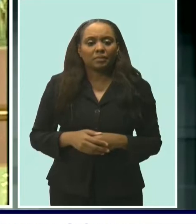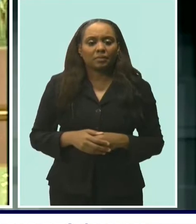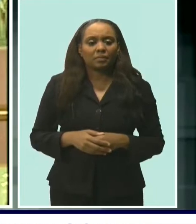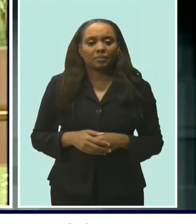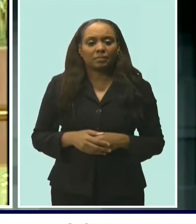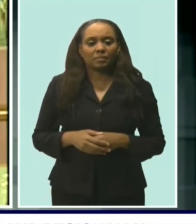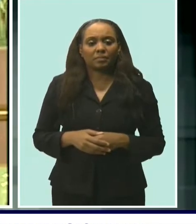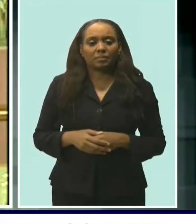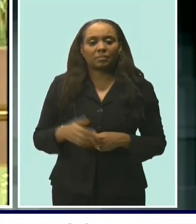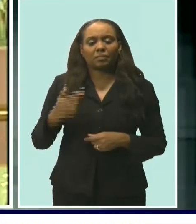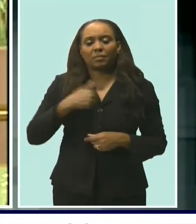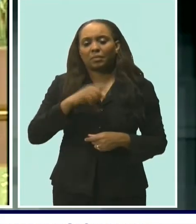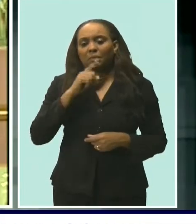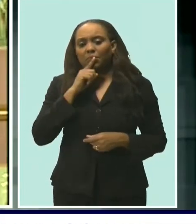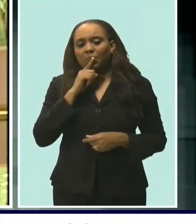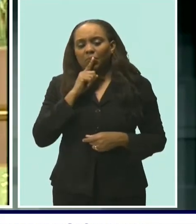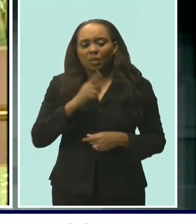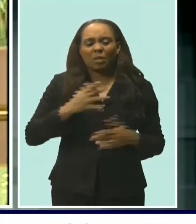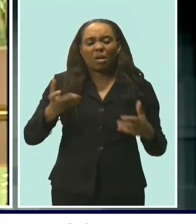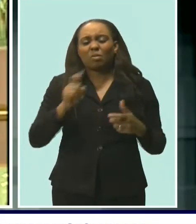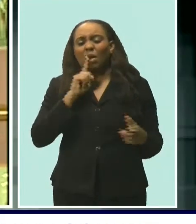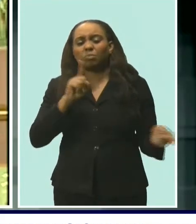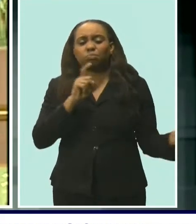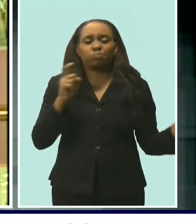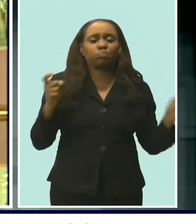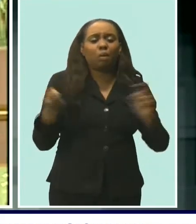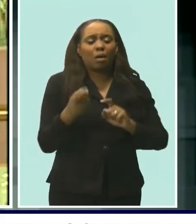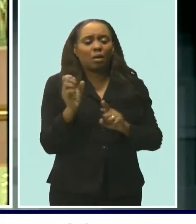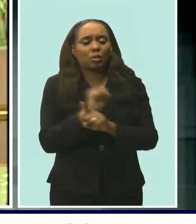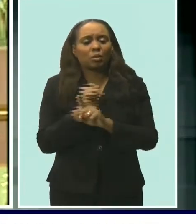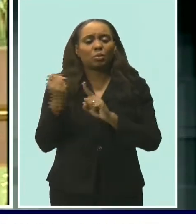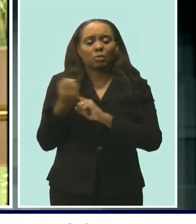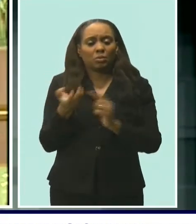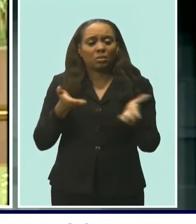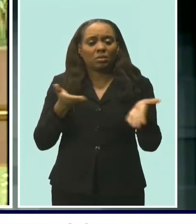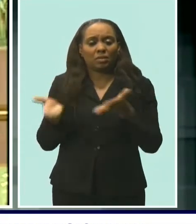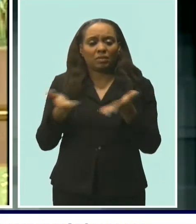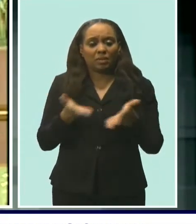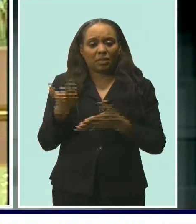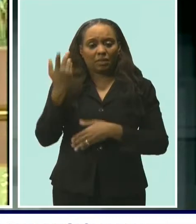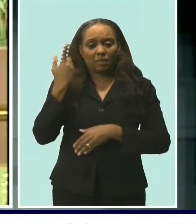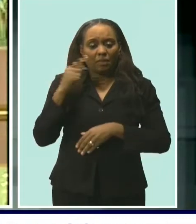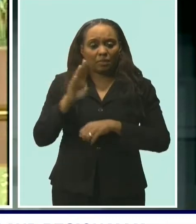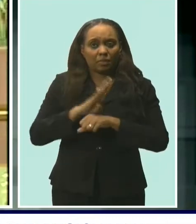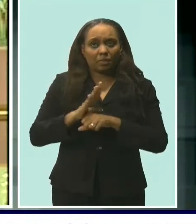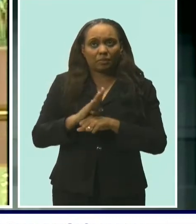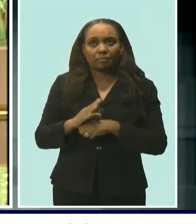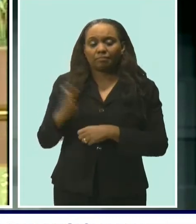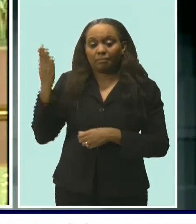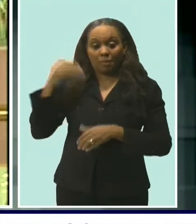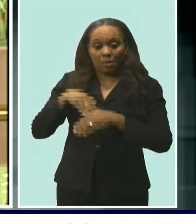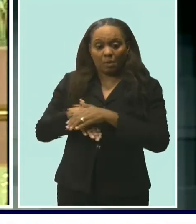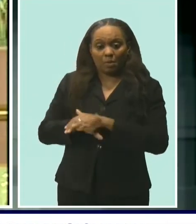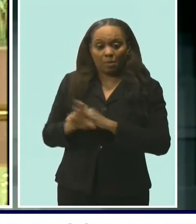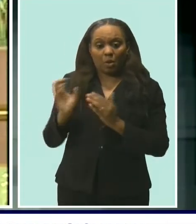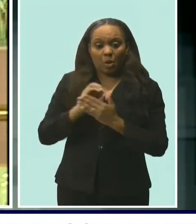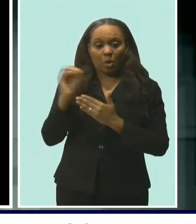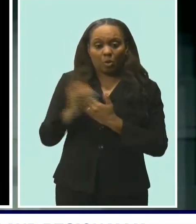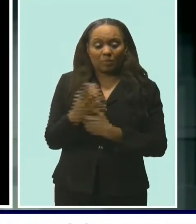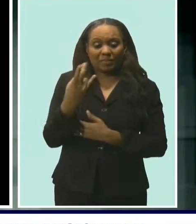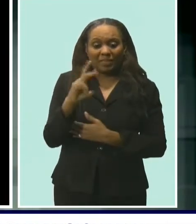new term to absolutely revolutionize the social services of Barbados. Born October 17,